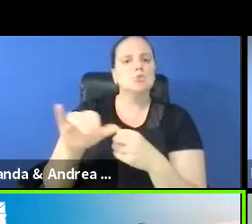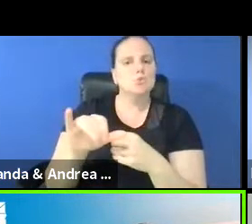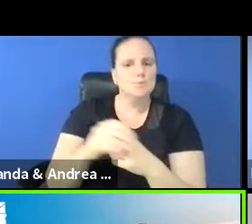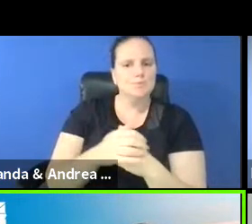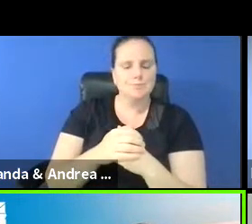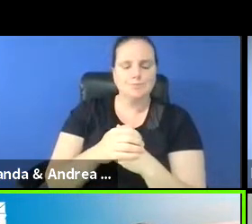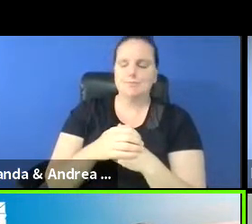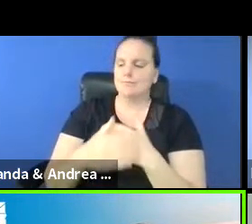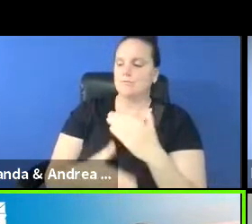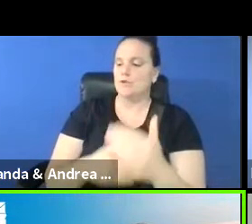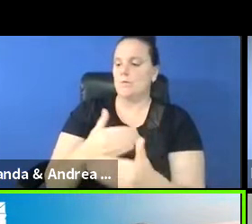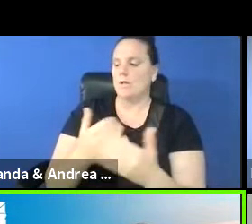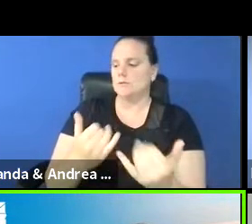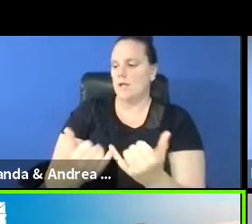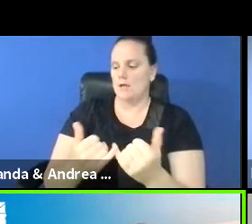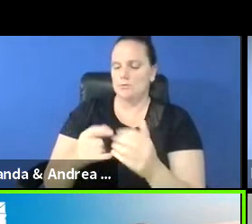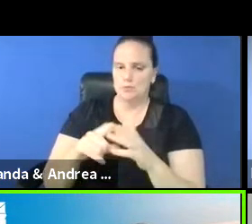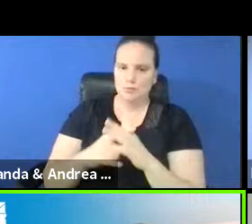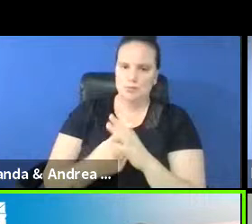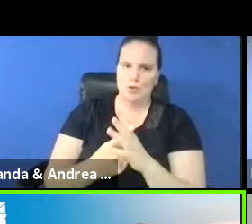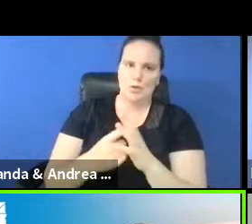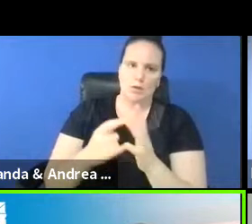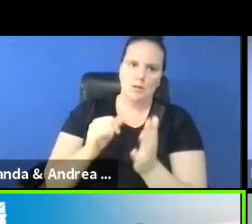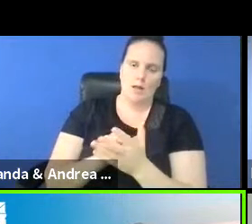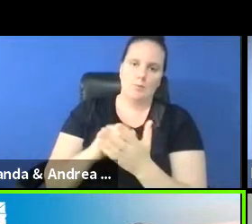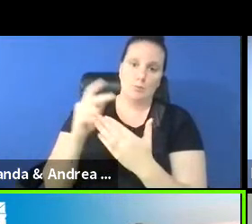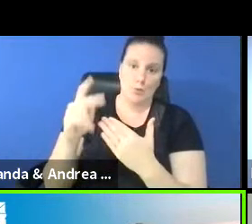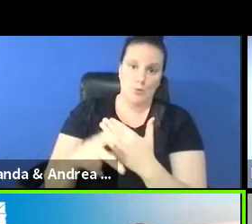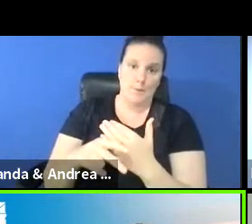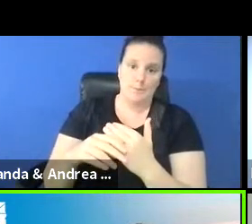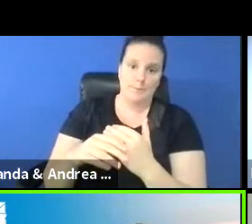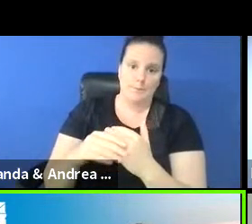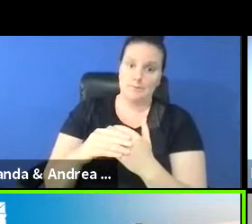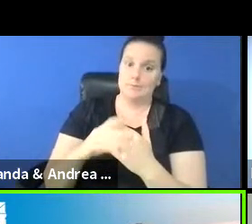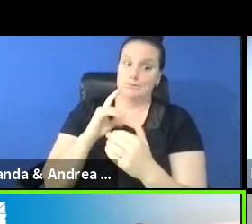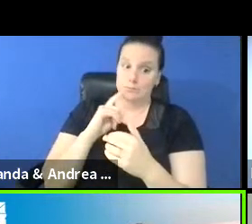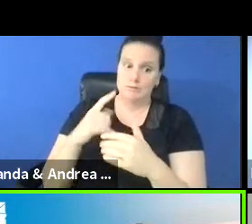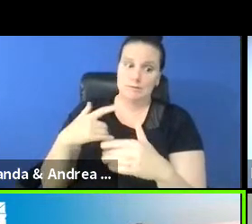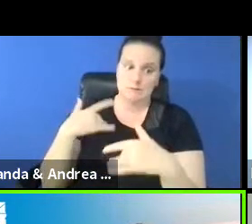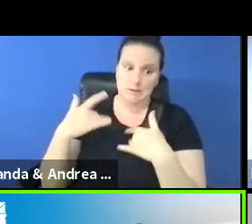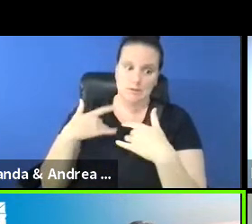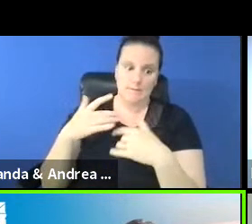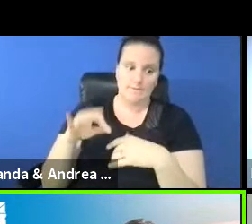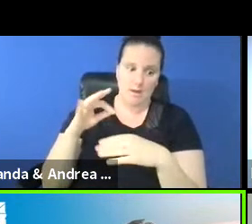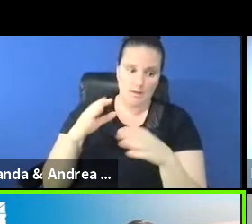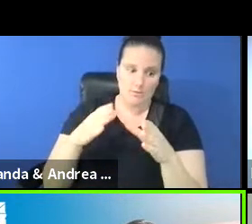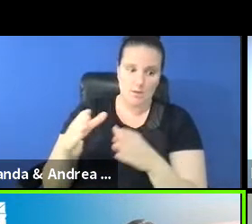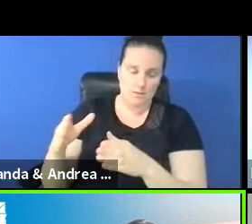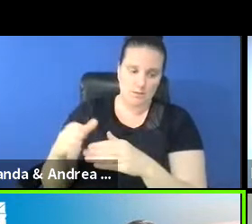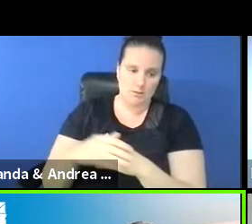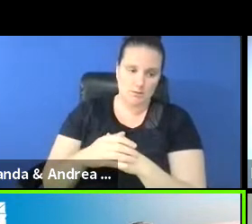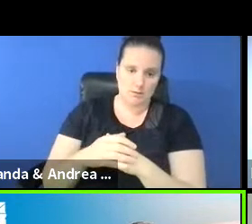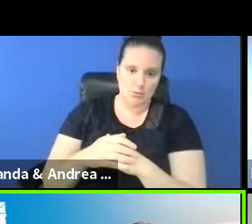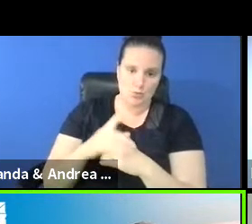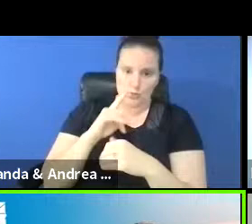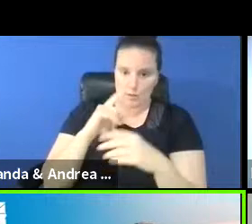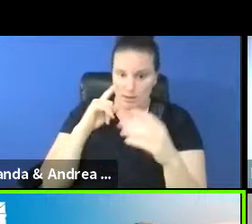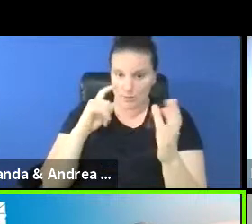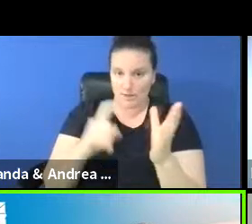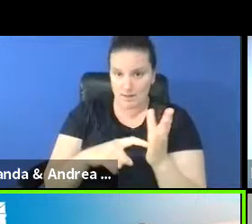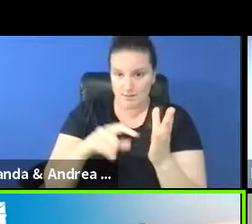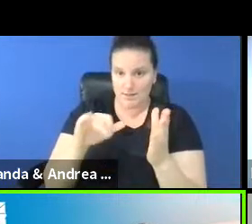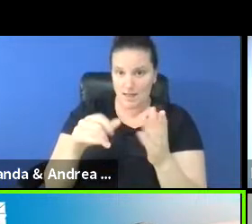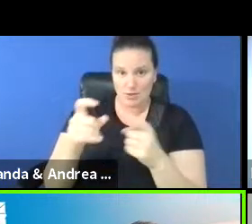just in the process of launching that program, but pretty excited to find ways to really recognize